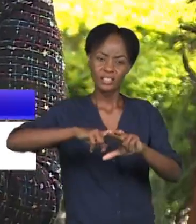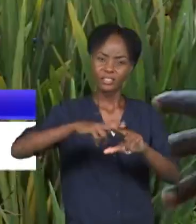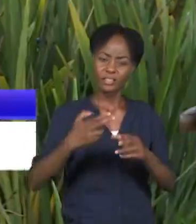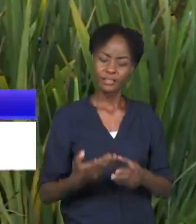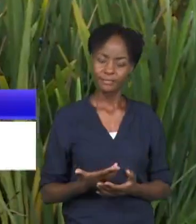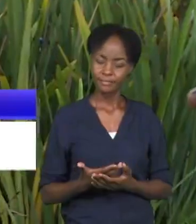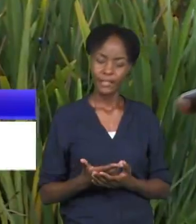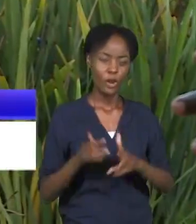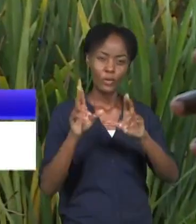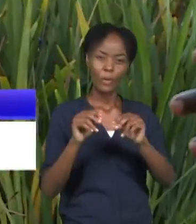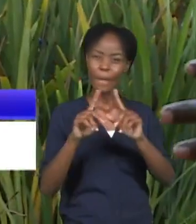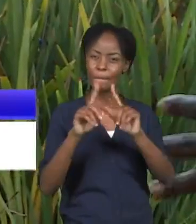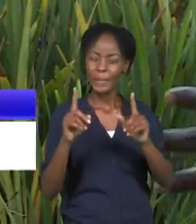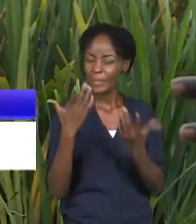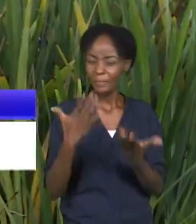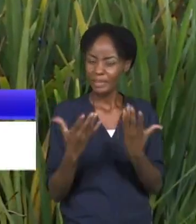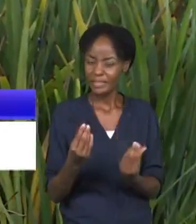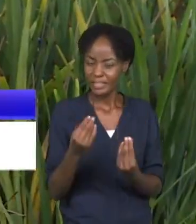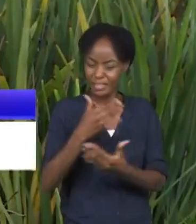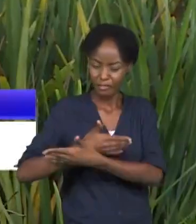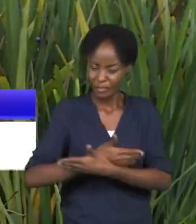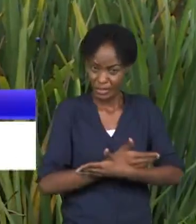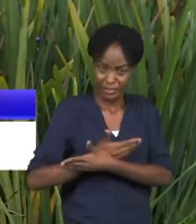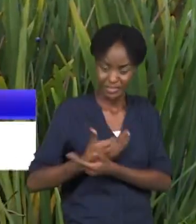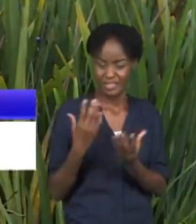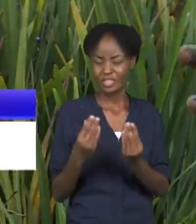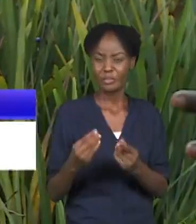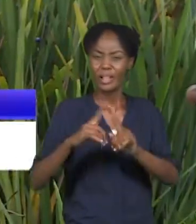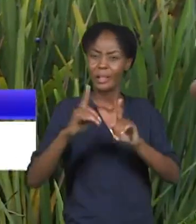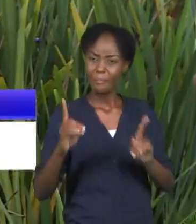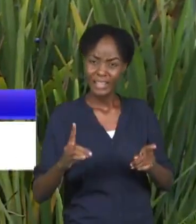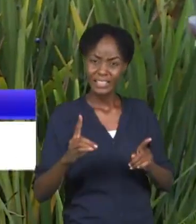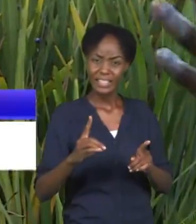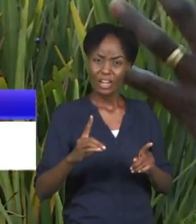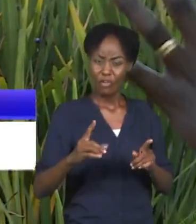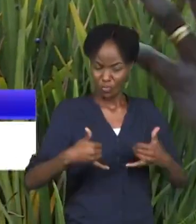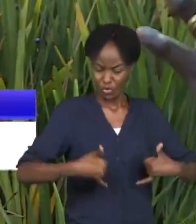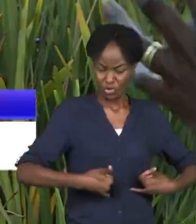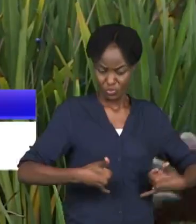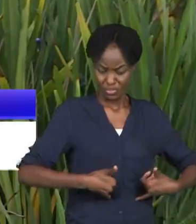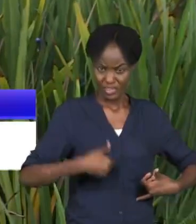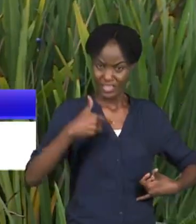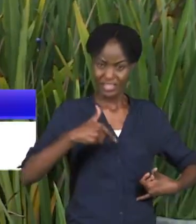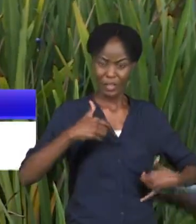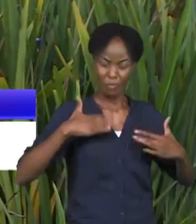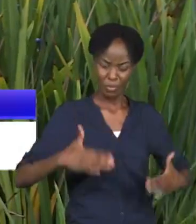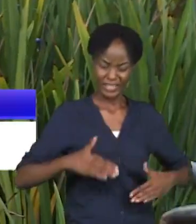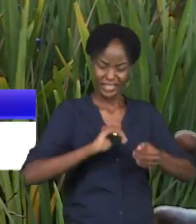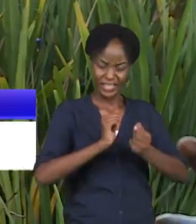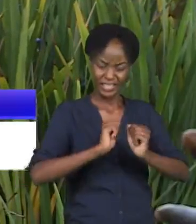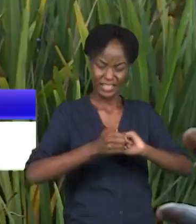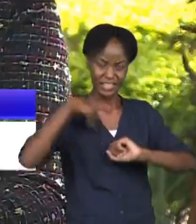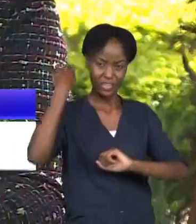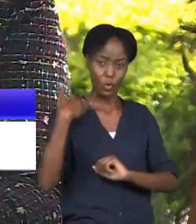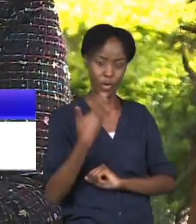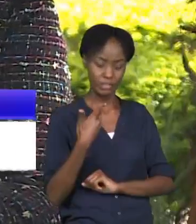but especially adolescents who are undergoing through a lot of chemical changes in their makeup. They